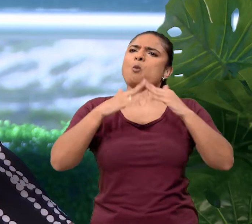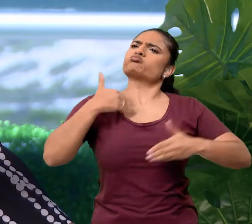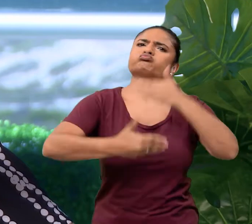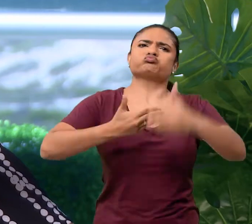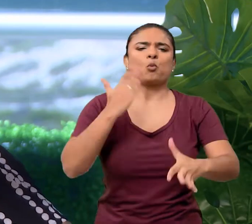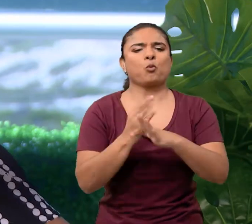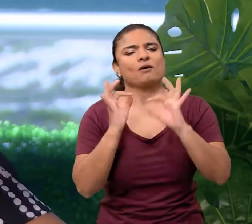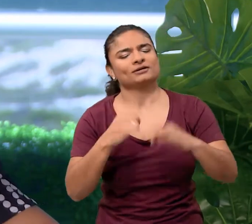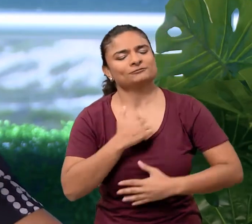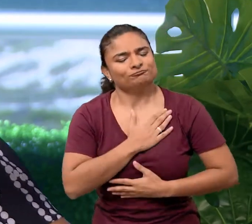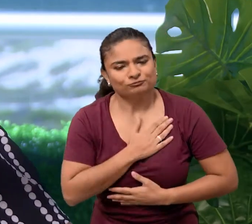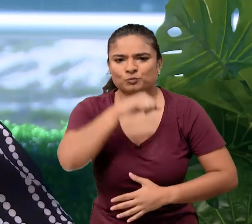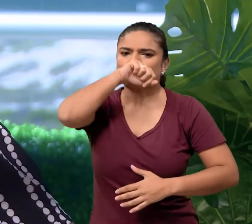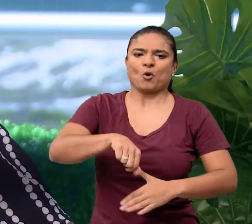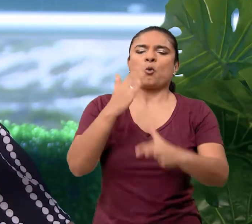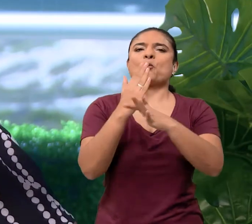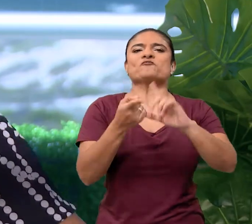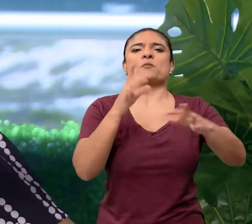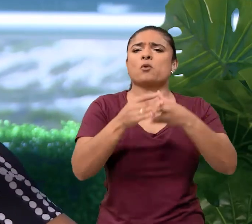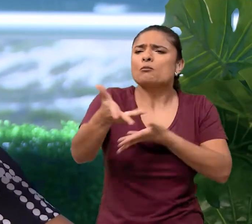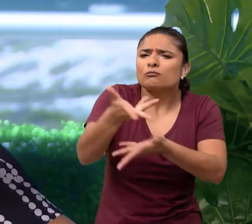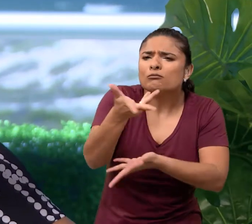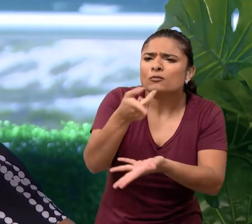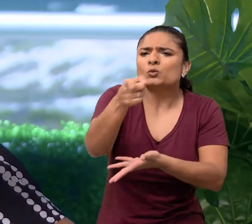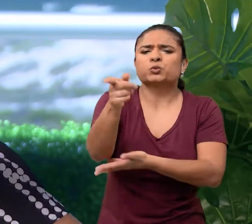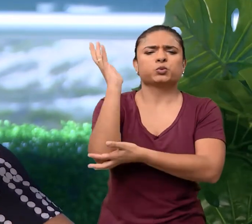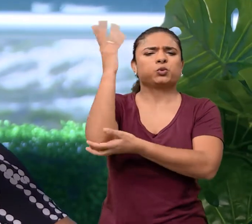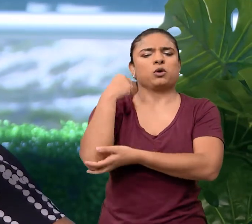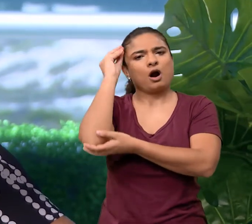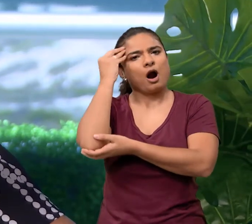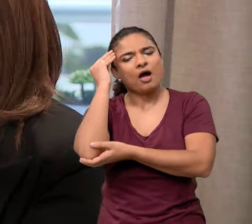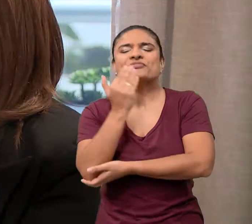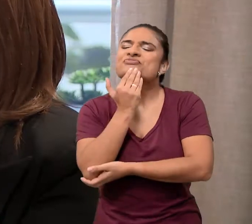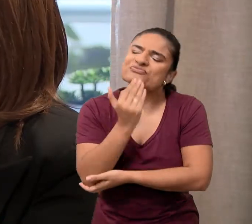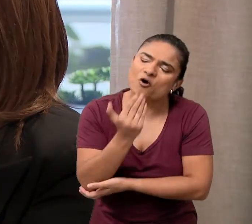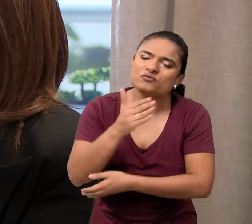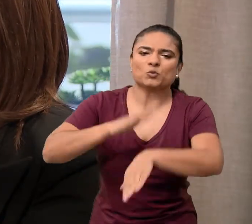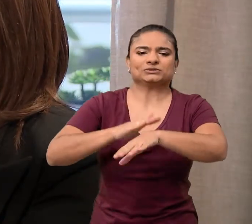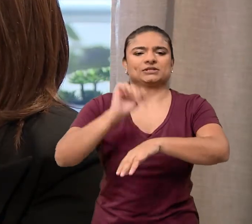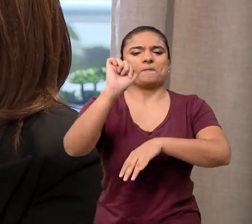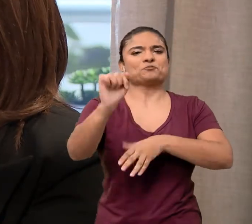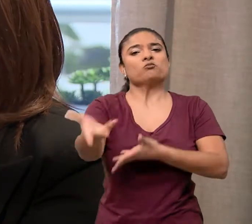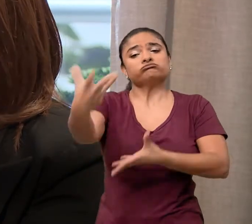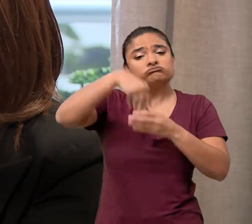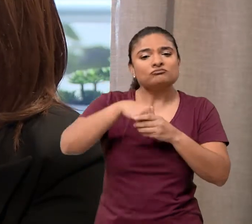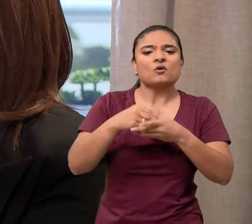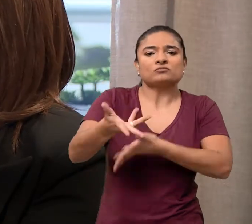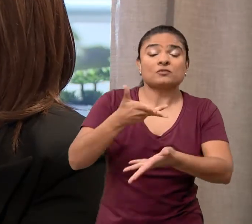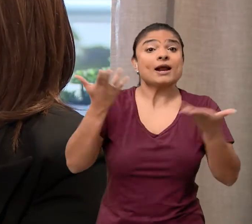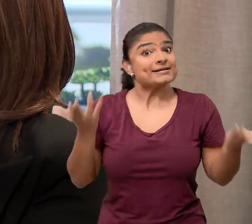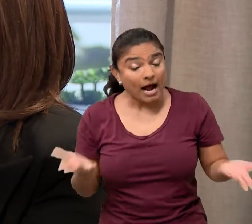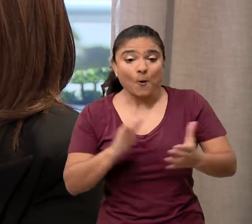to go out. It has been an absolute pleasure to speak with you, Undere. Thank you so much for your time and for coming